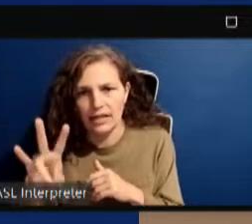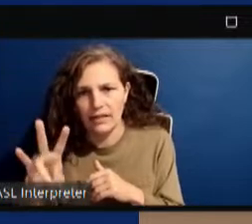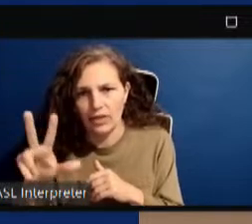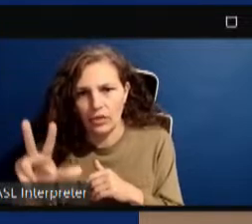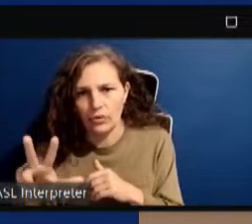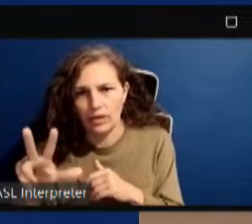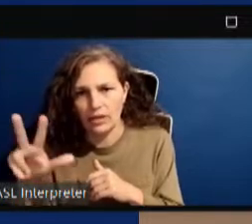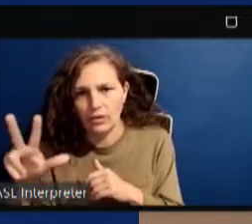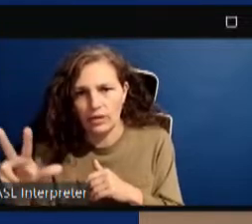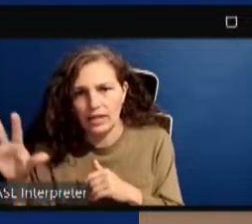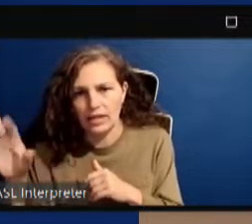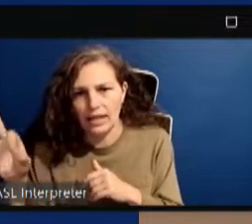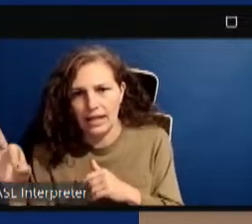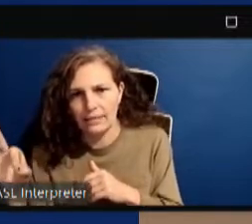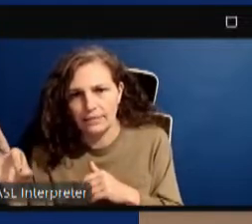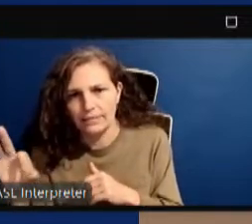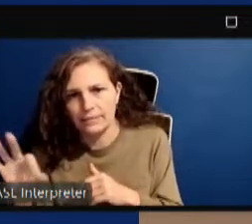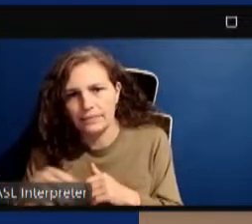1-800-250-7339.